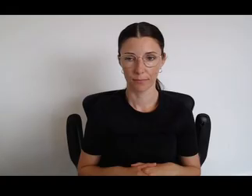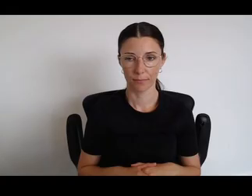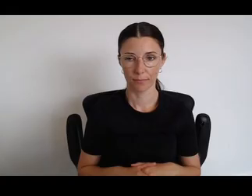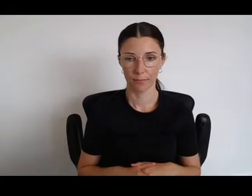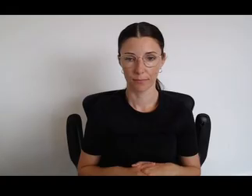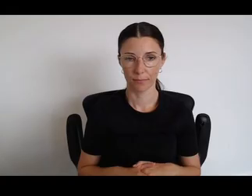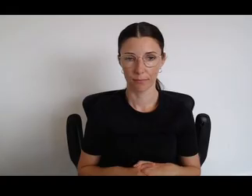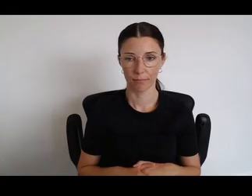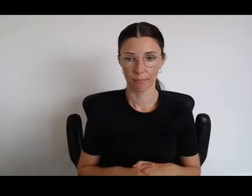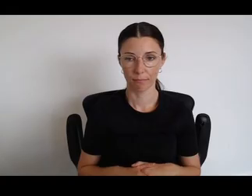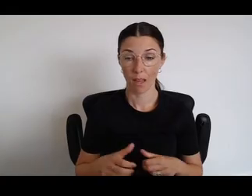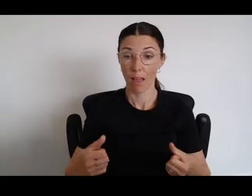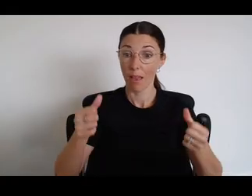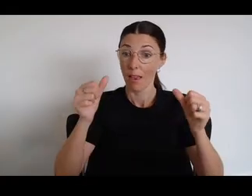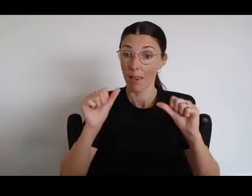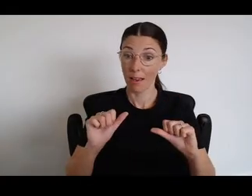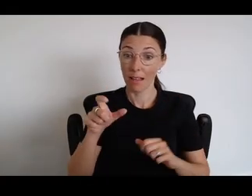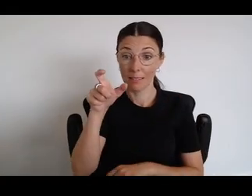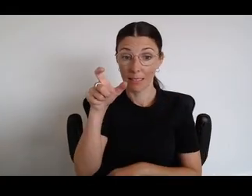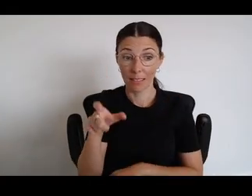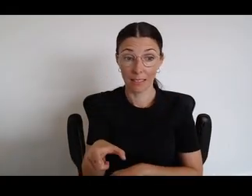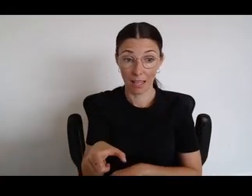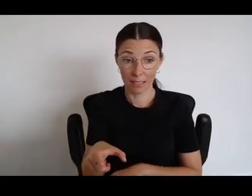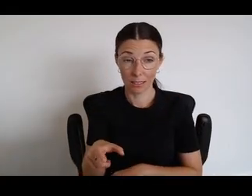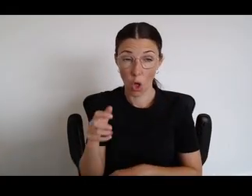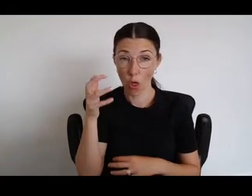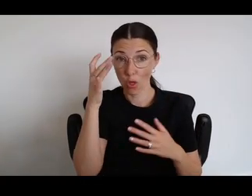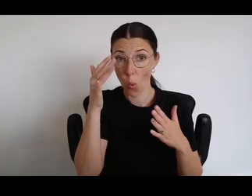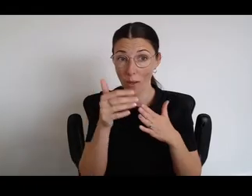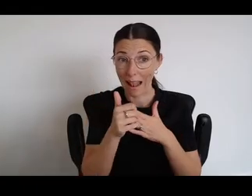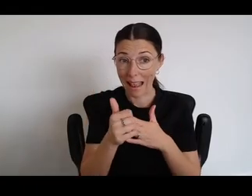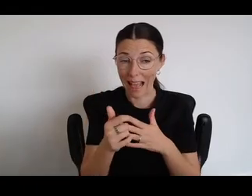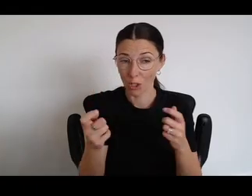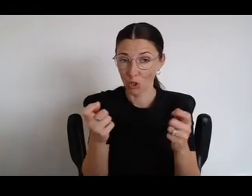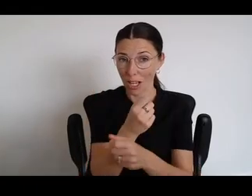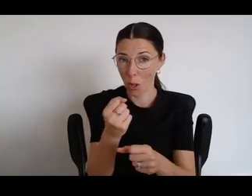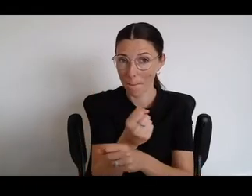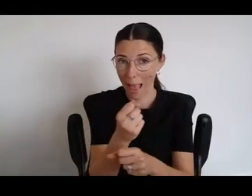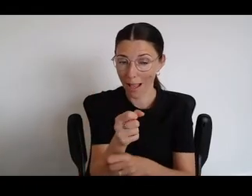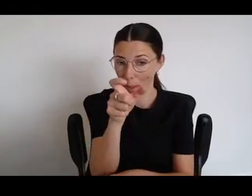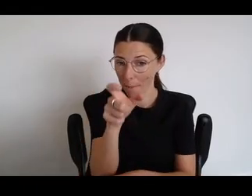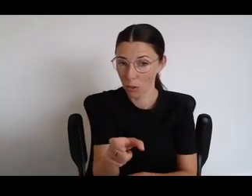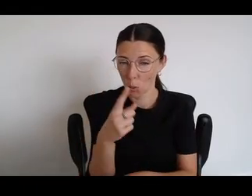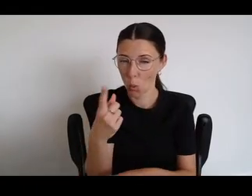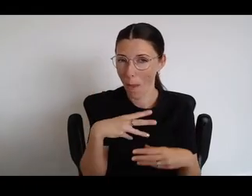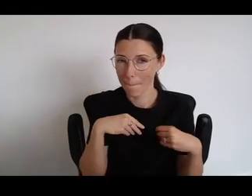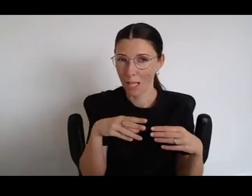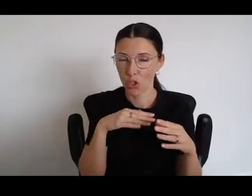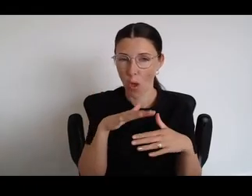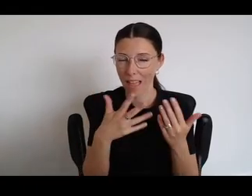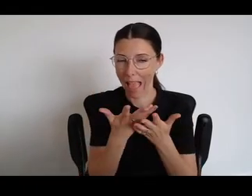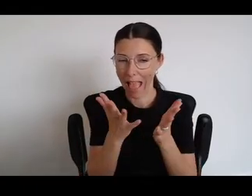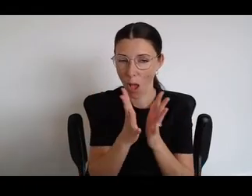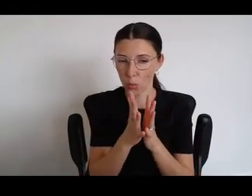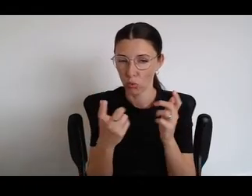Our next guest is a thought leader and change maker who is passionate about the ways in which we can reform education